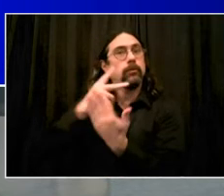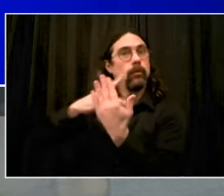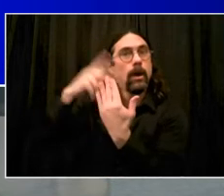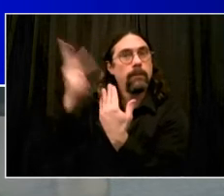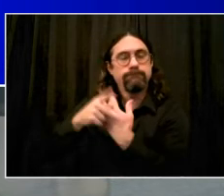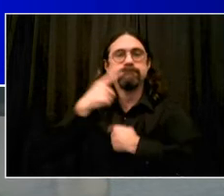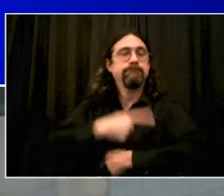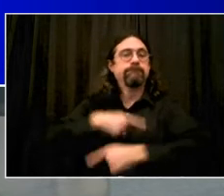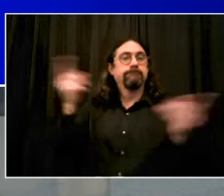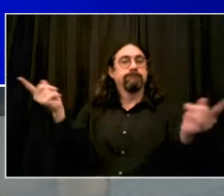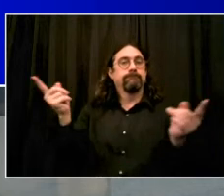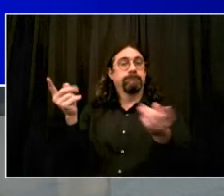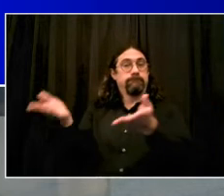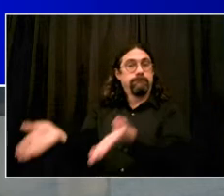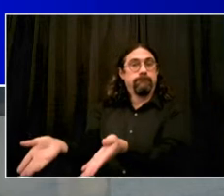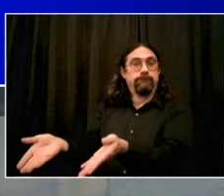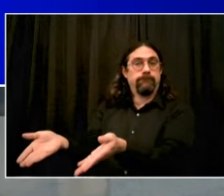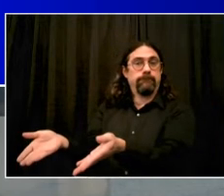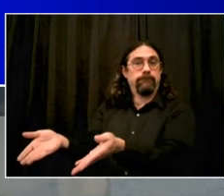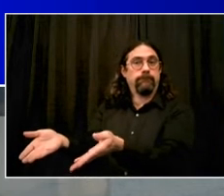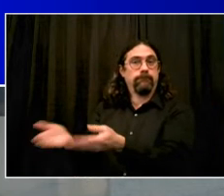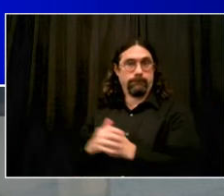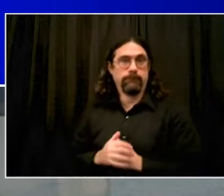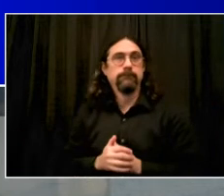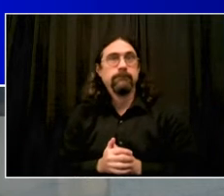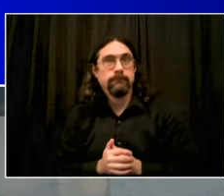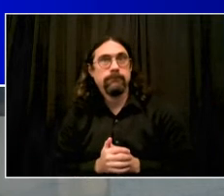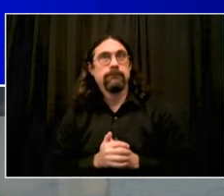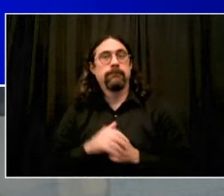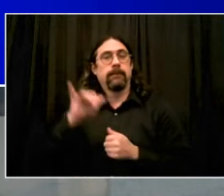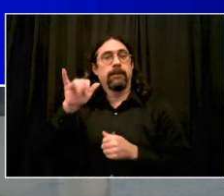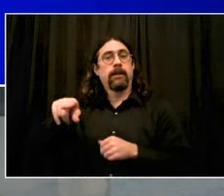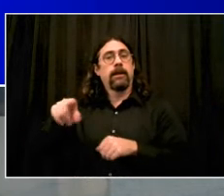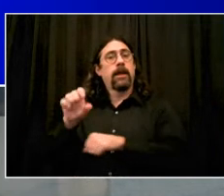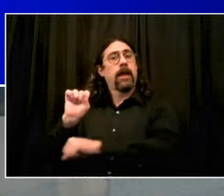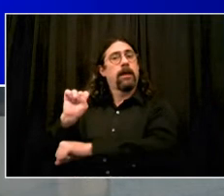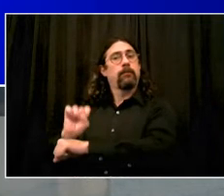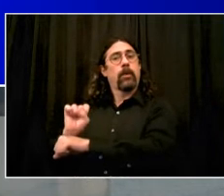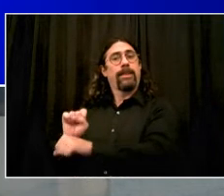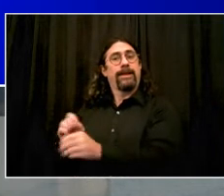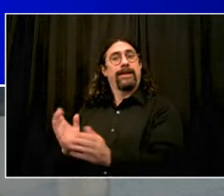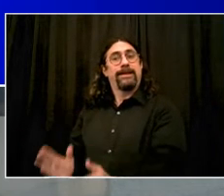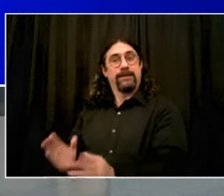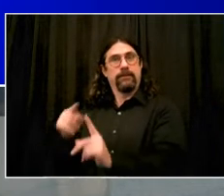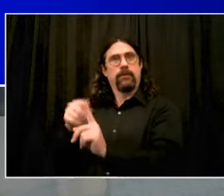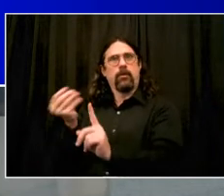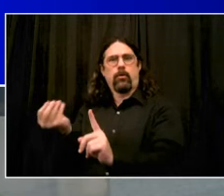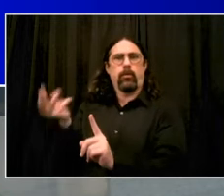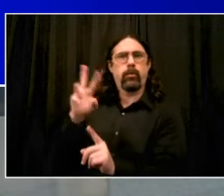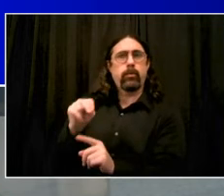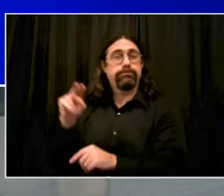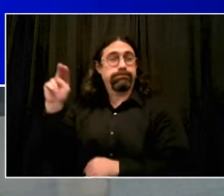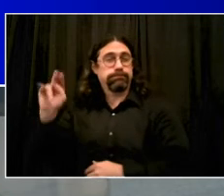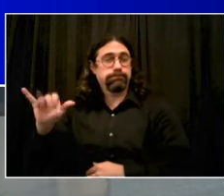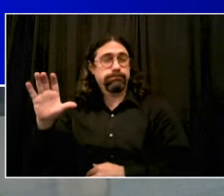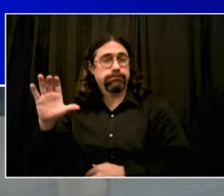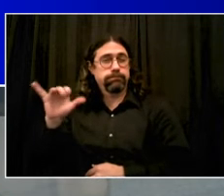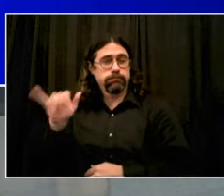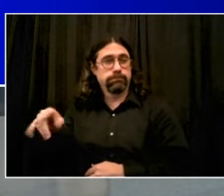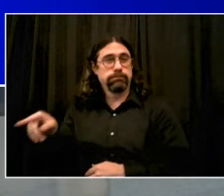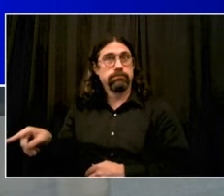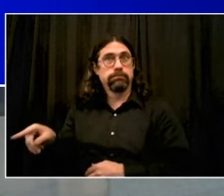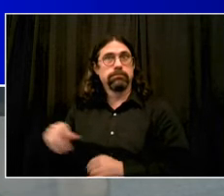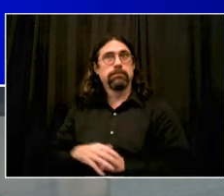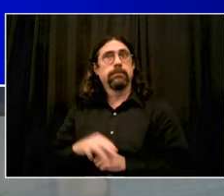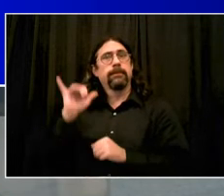Ownership NYC. This is going to be a systematic effort to ensure that employees have an opportunity